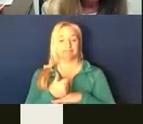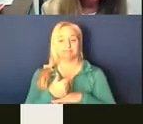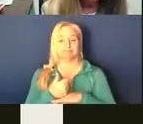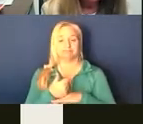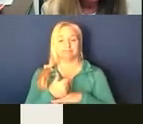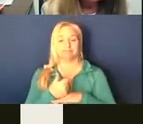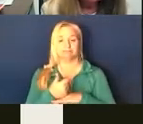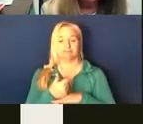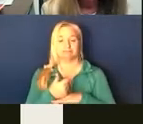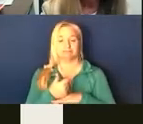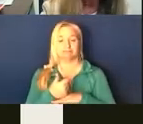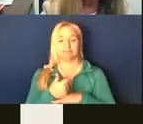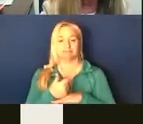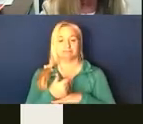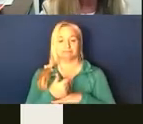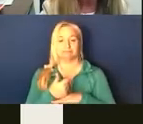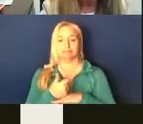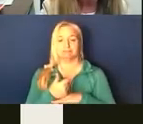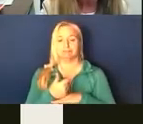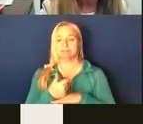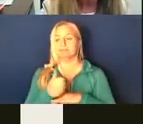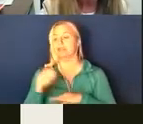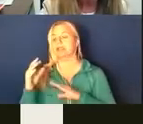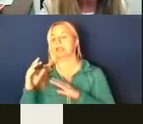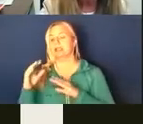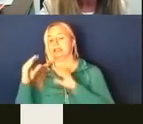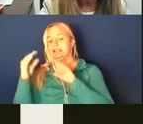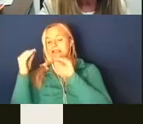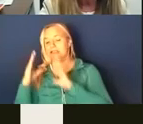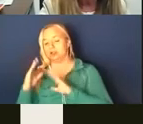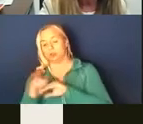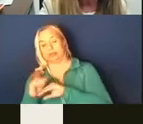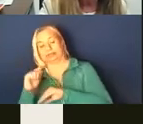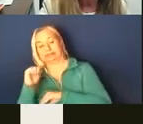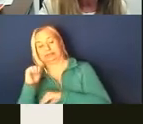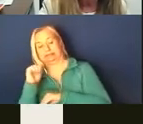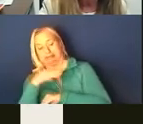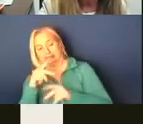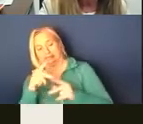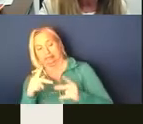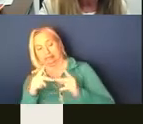teachers would send students to the space. By the end of that